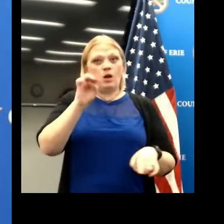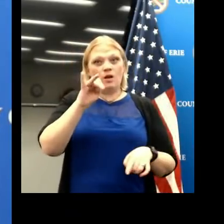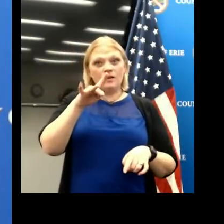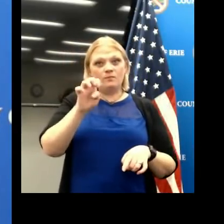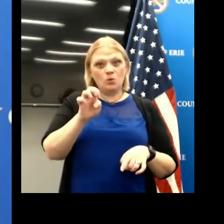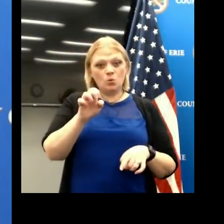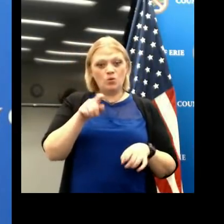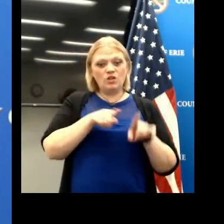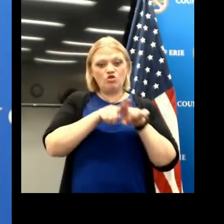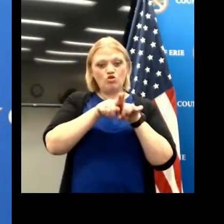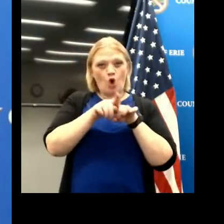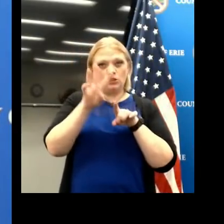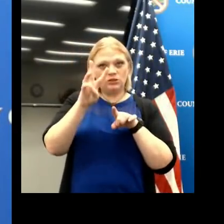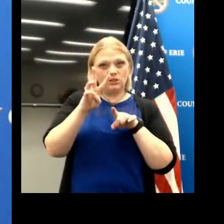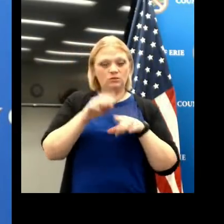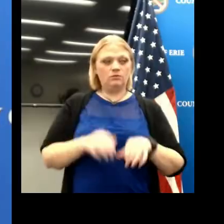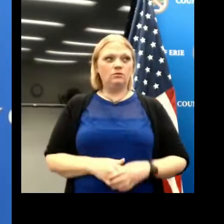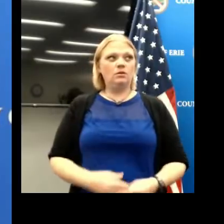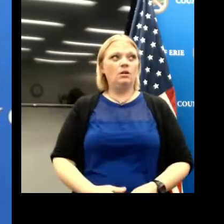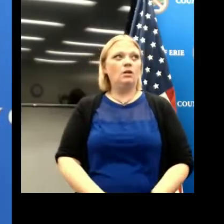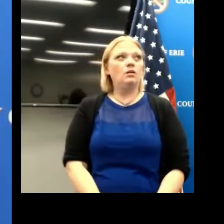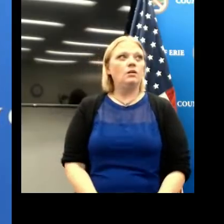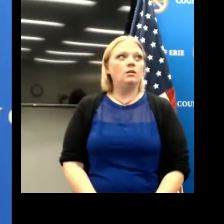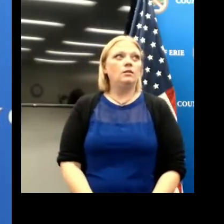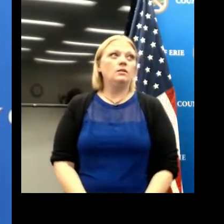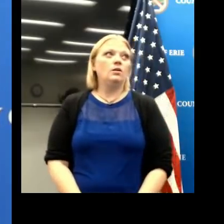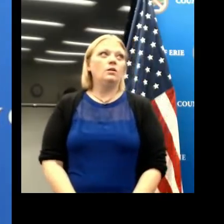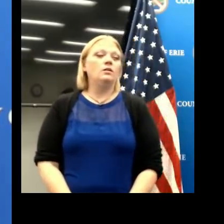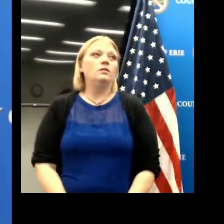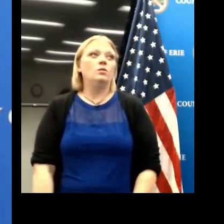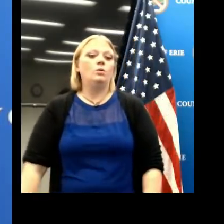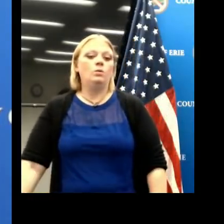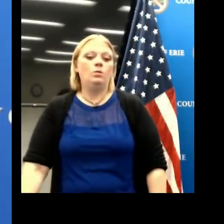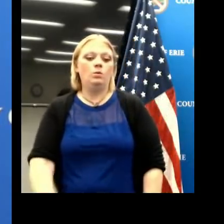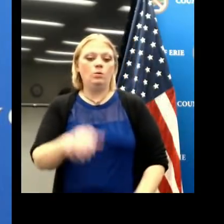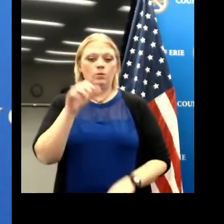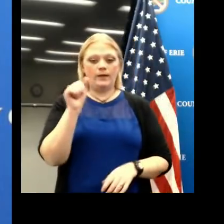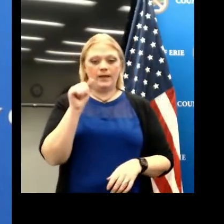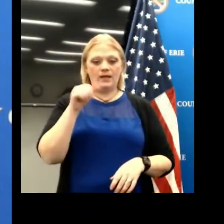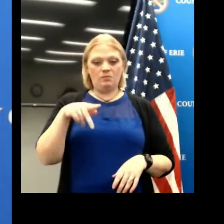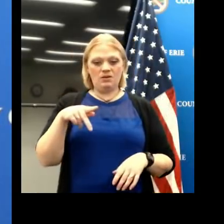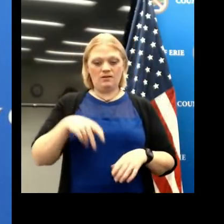hit *6. So we will start with AP, Albany or Buffalo.